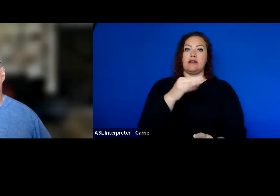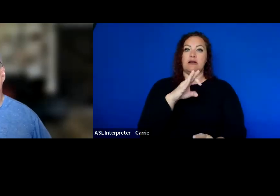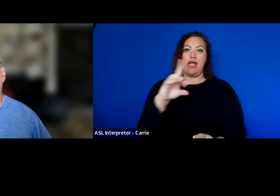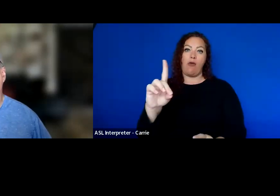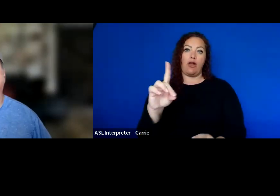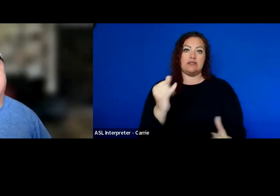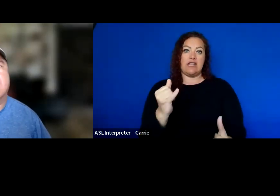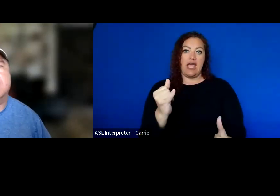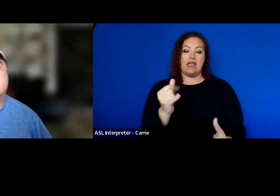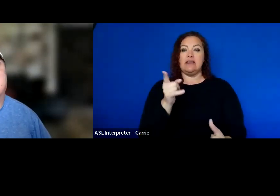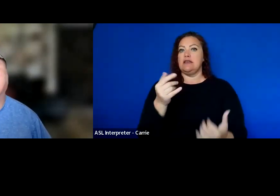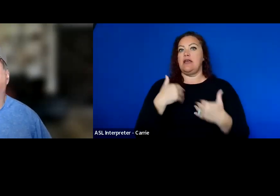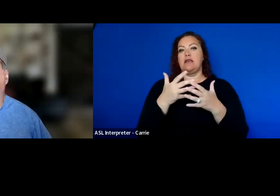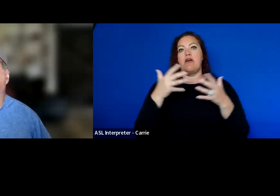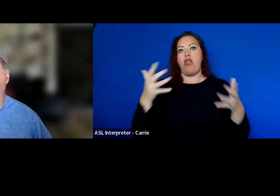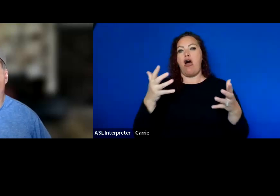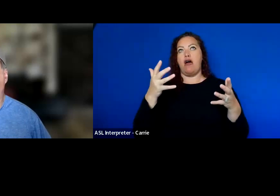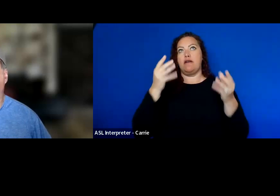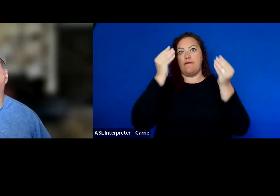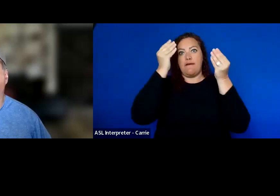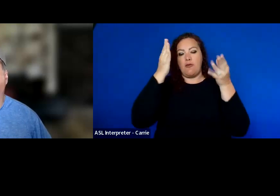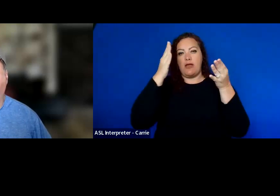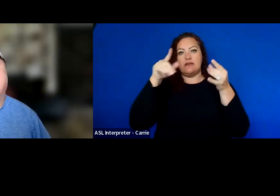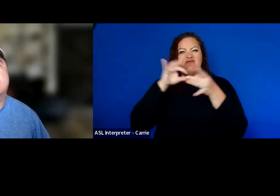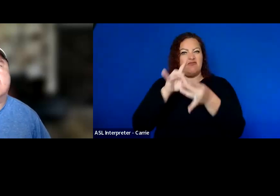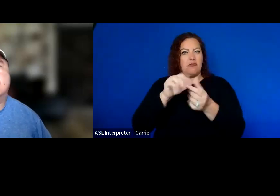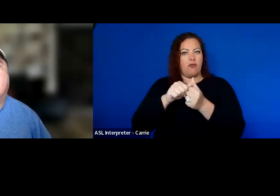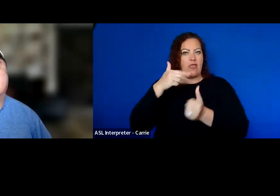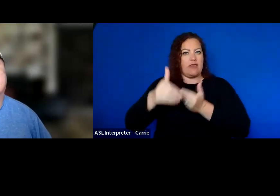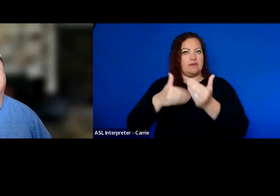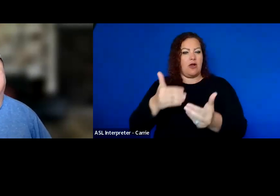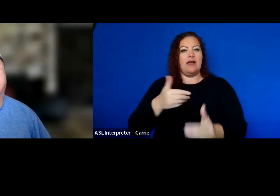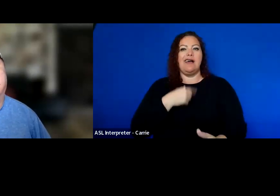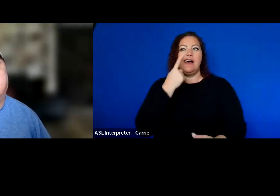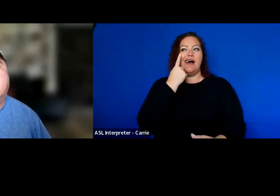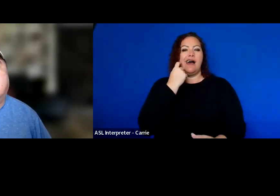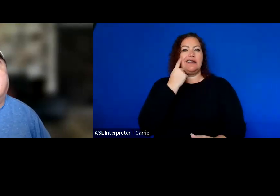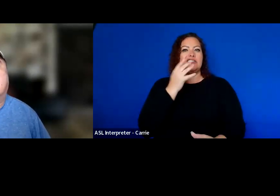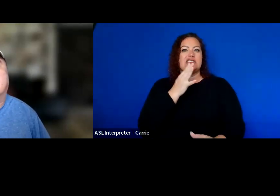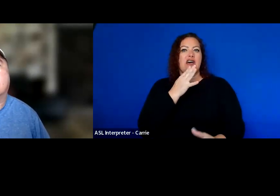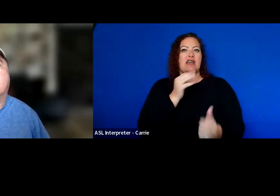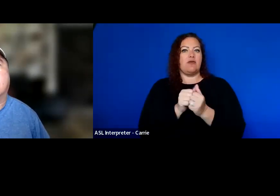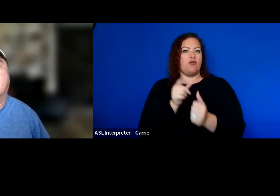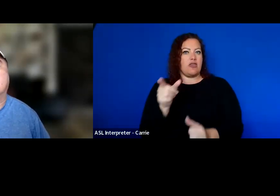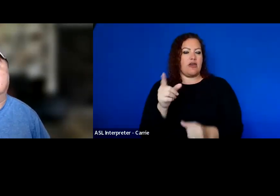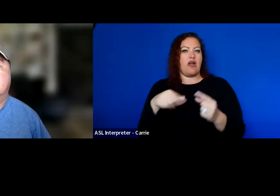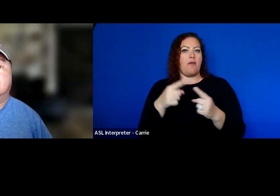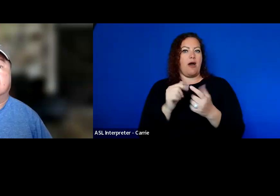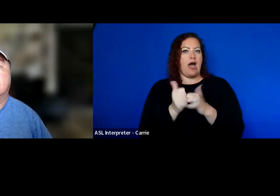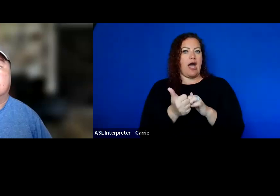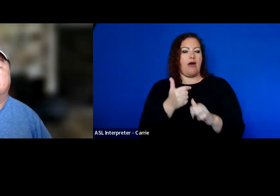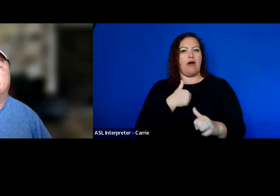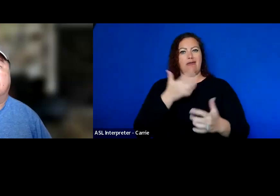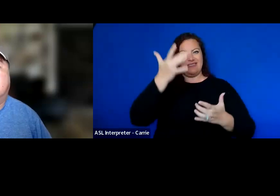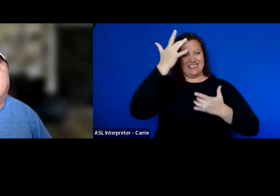because Dr. Hayward has a lot of insight in this whole process. I was just talking to her about how I was sick